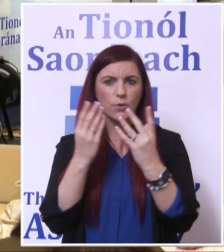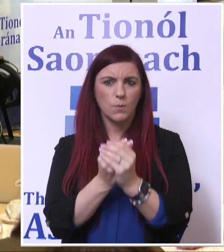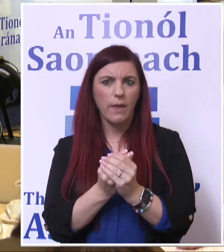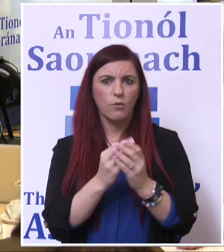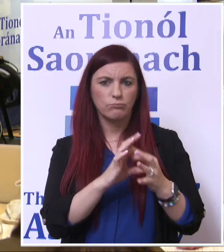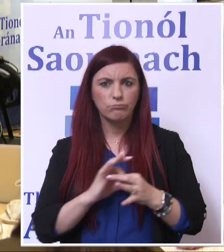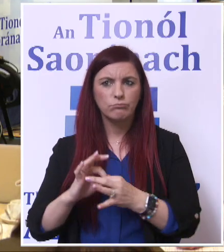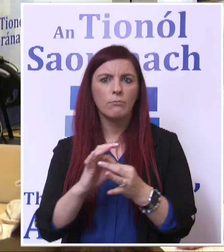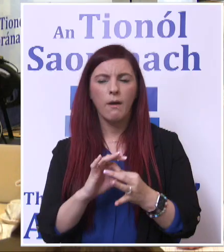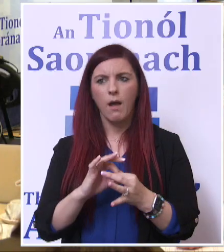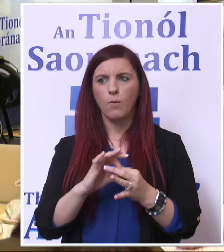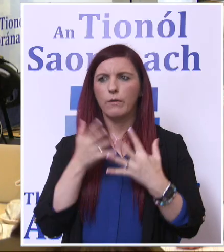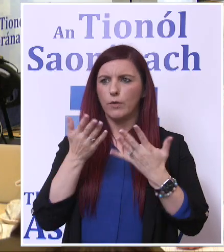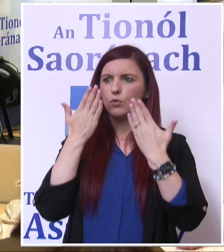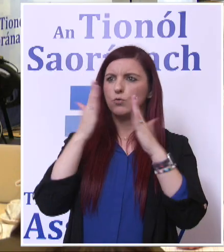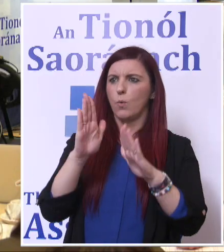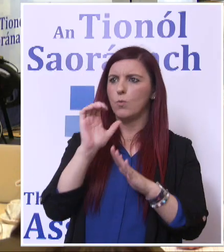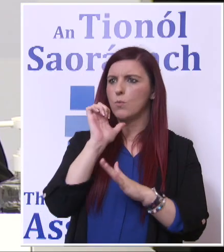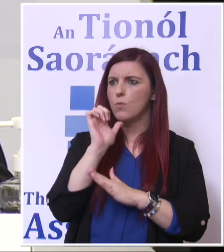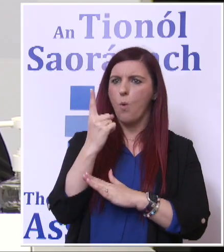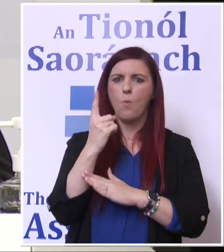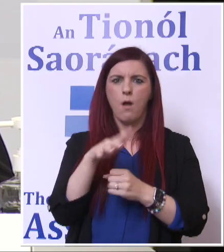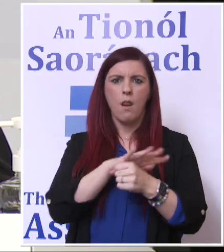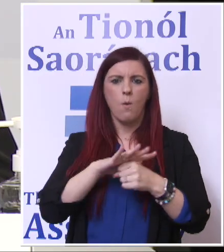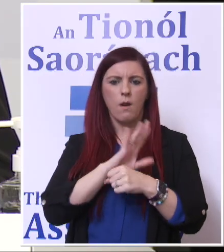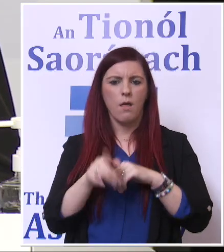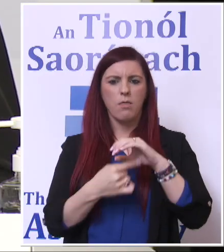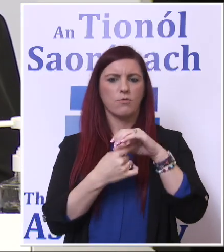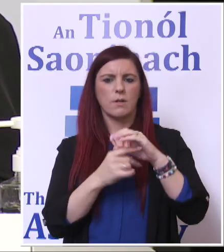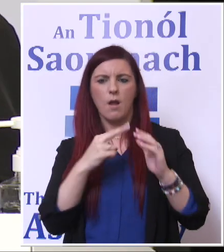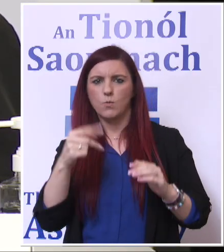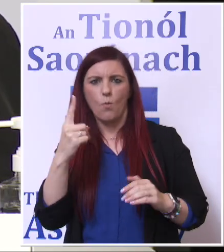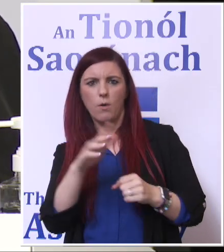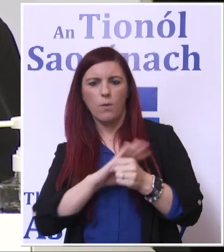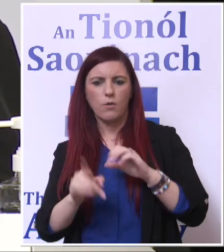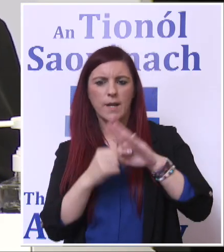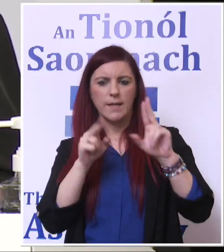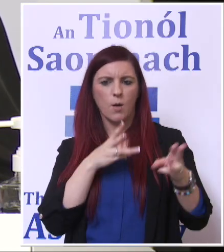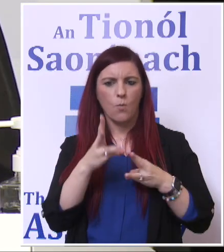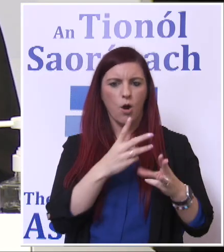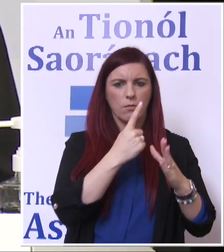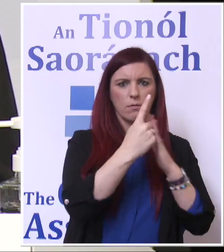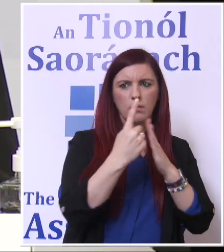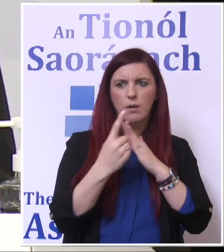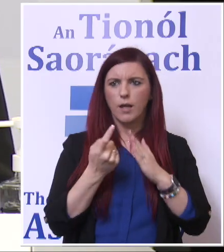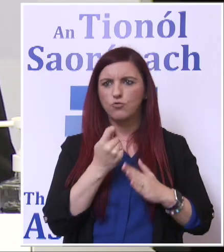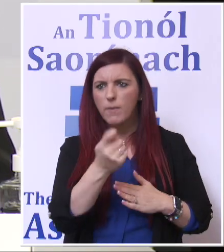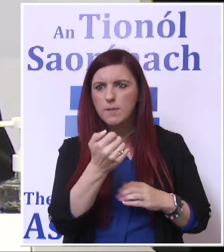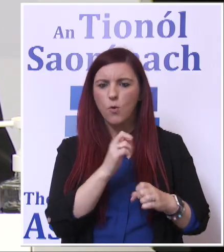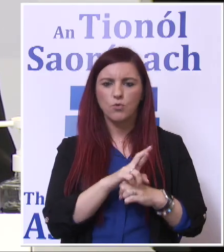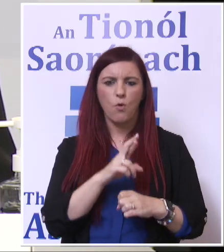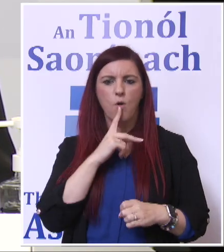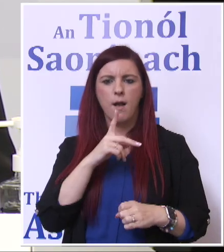we have shown that no one local authority can work on issues like transportation,